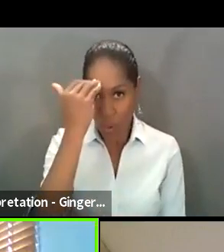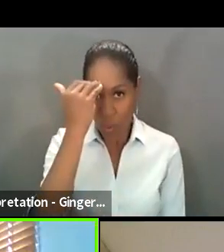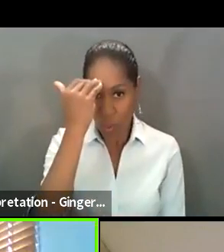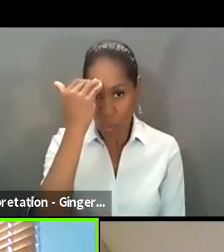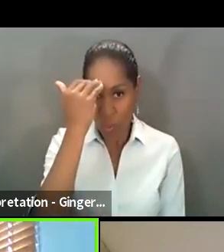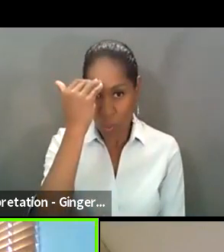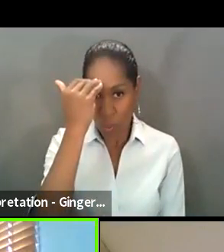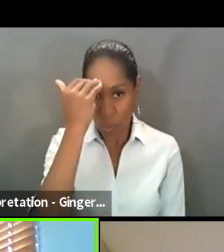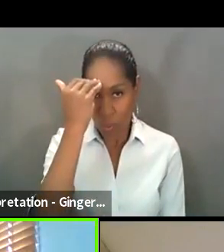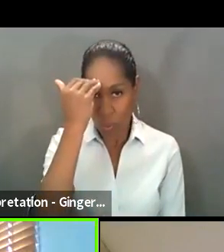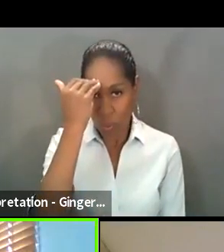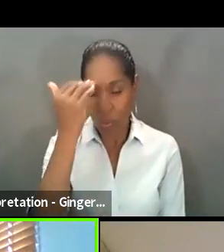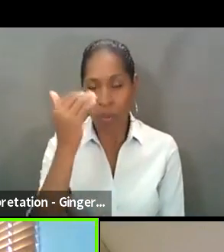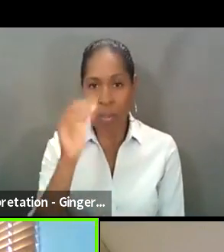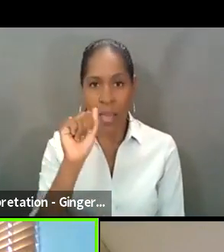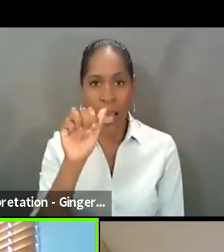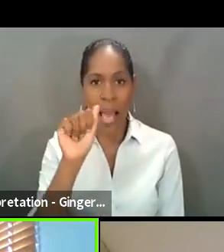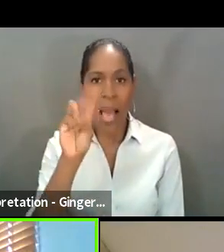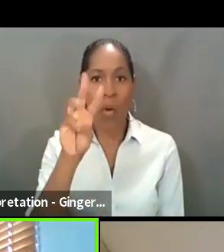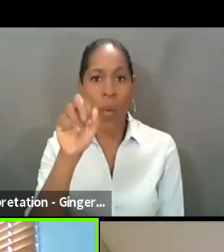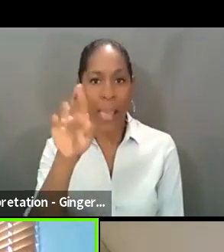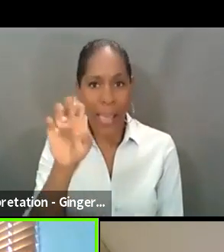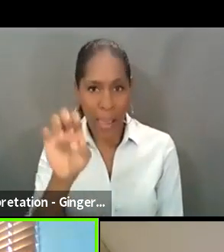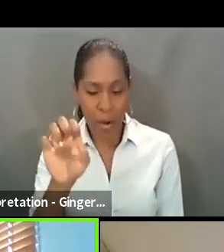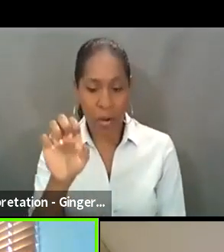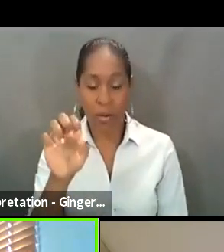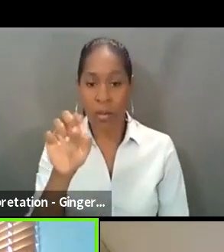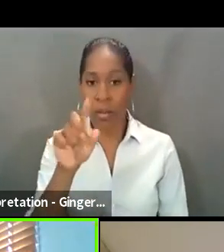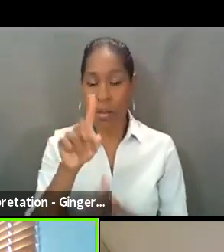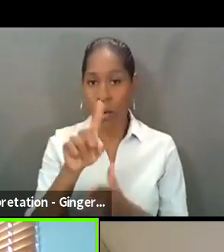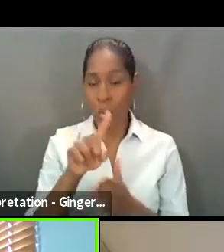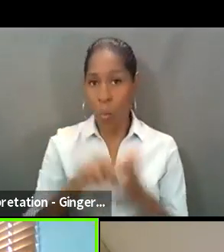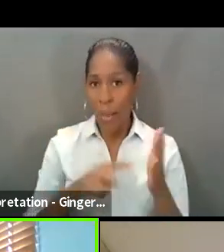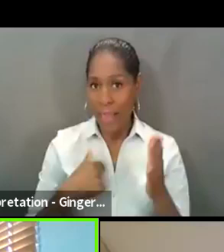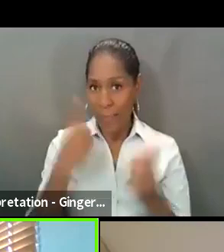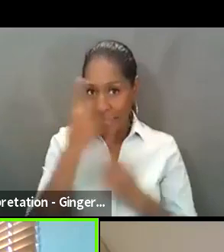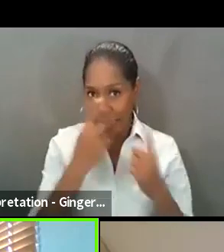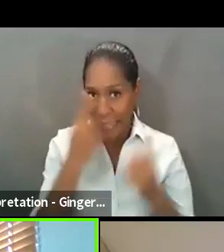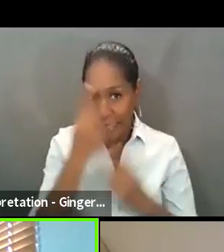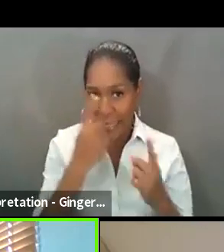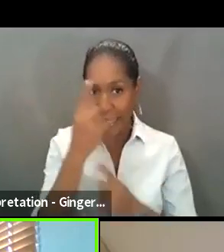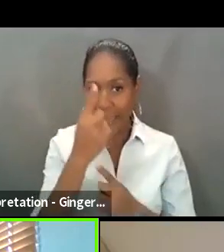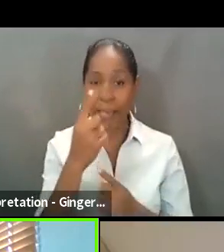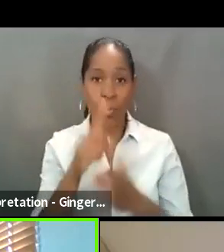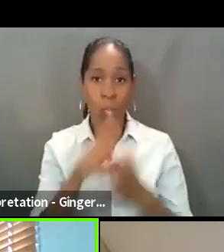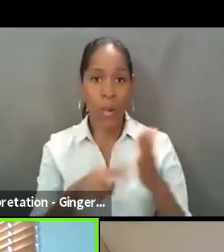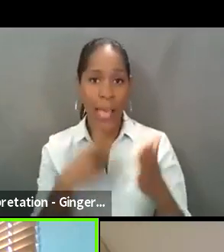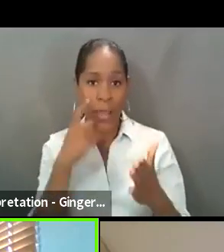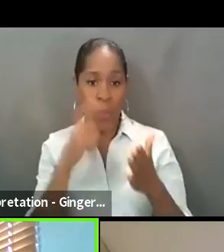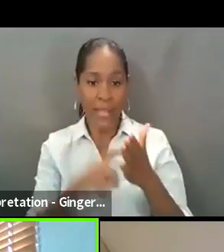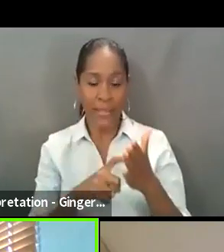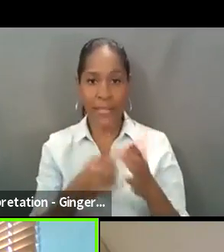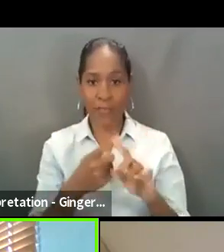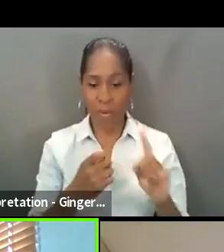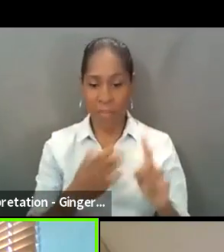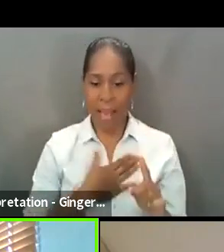I have, or that I think, or that I recognize as my own